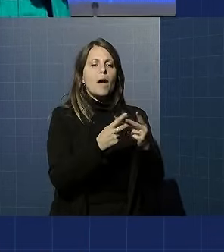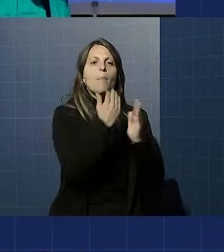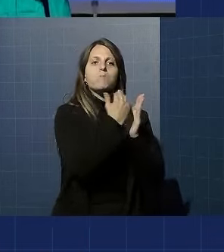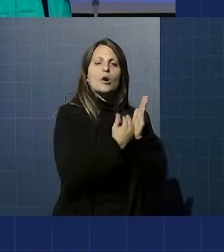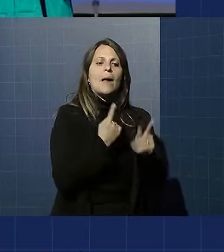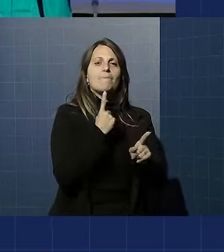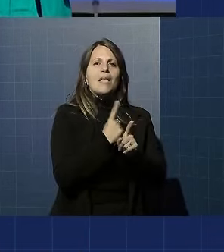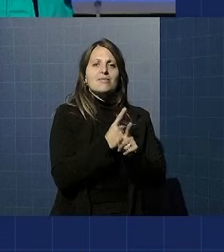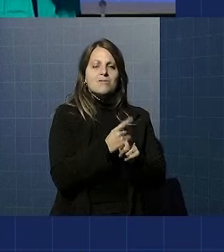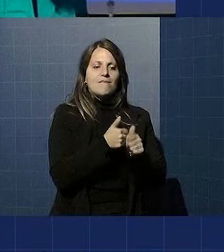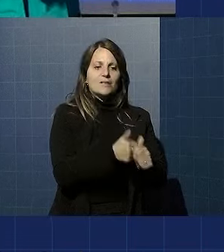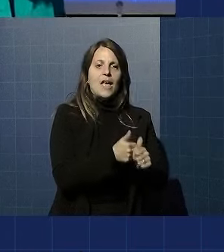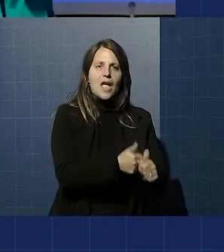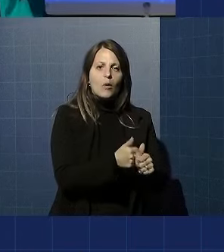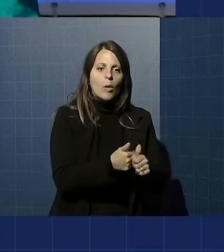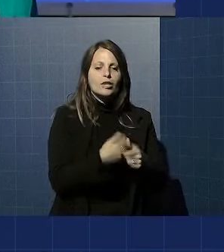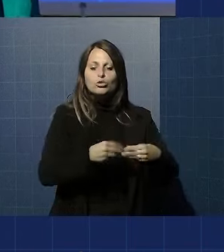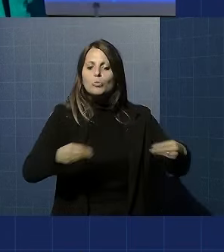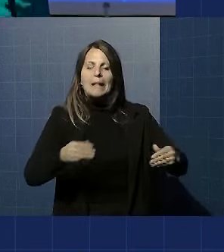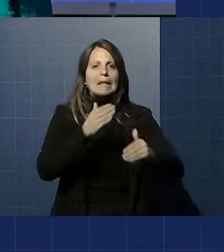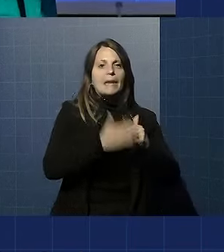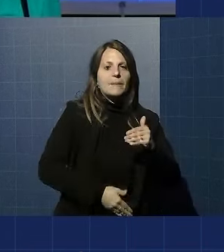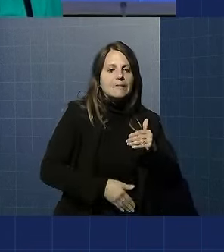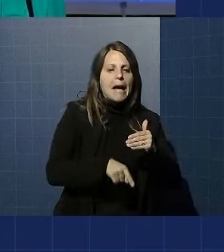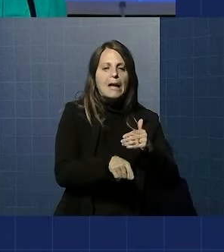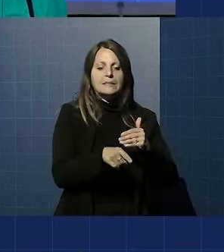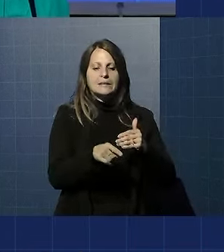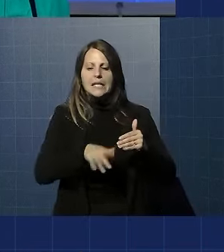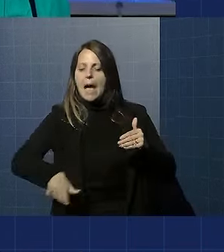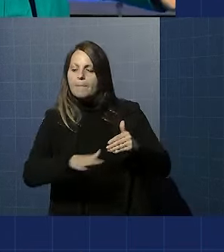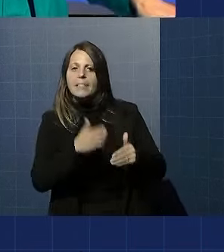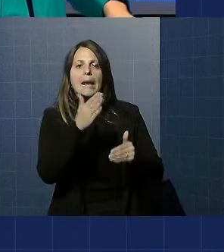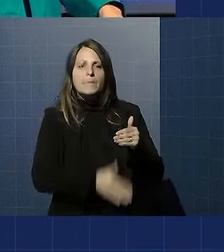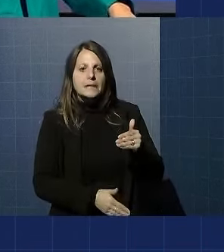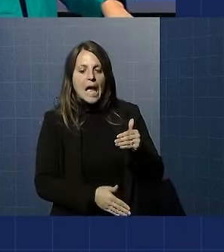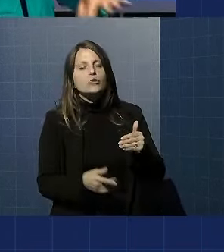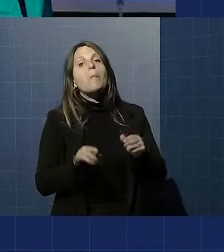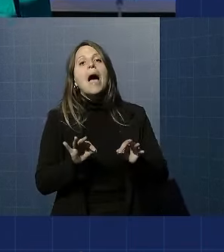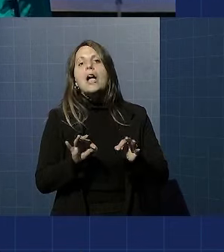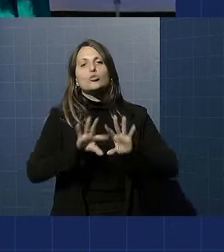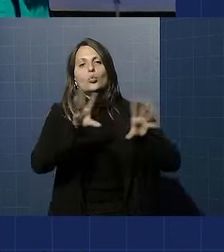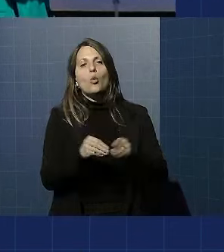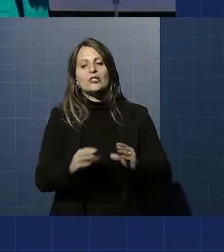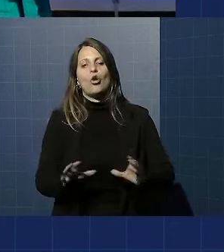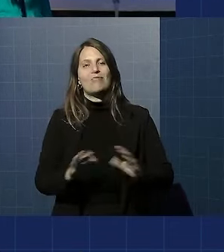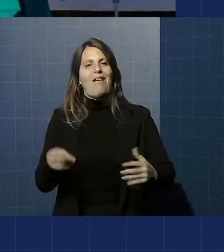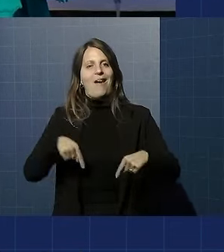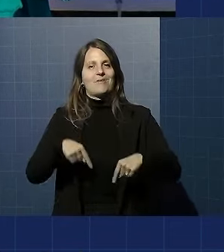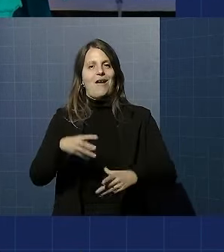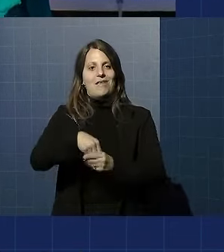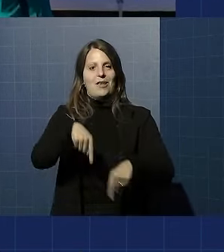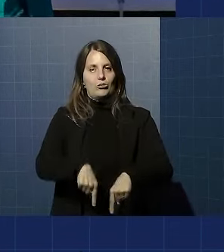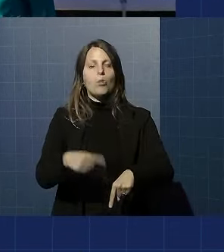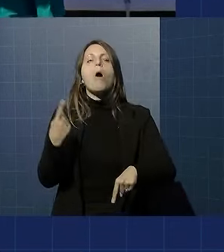impact. One big drawback is that as good as we make it, people know it's a